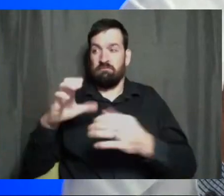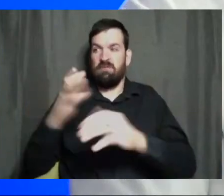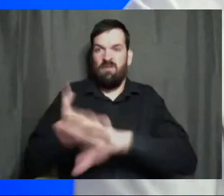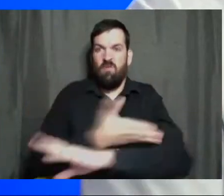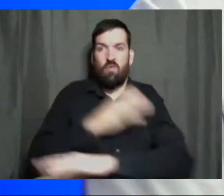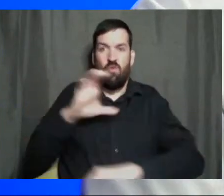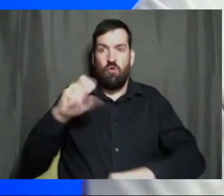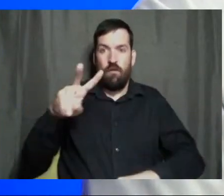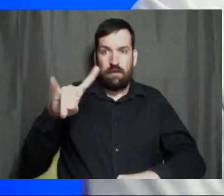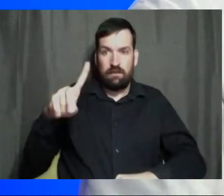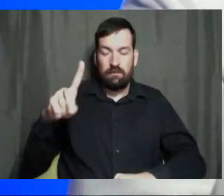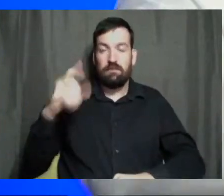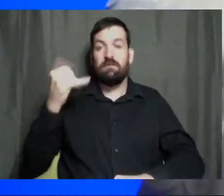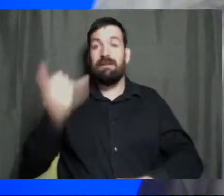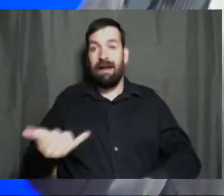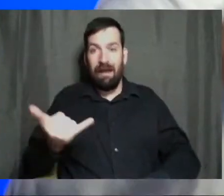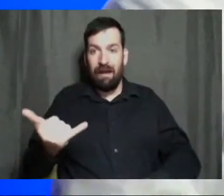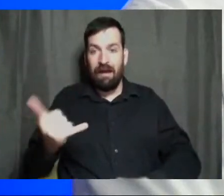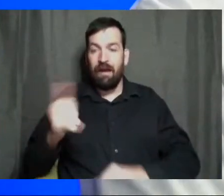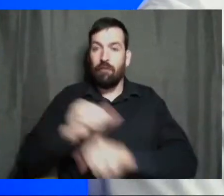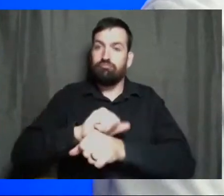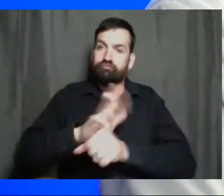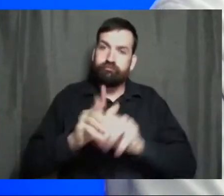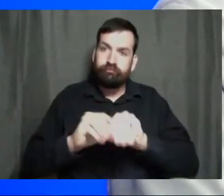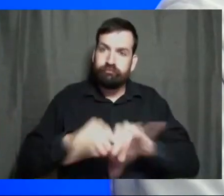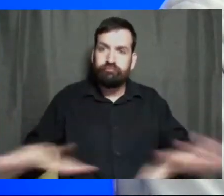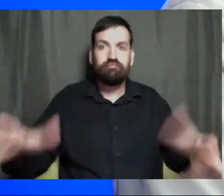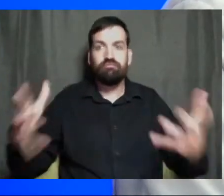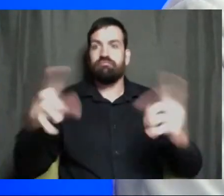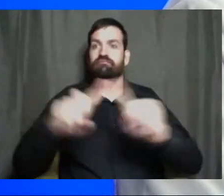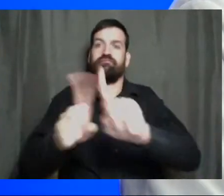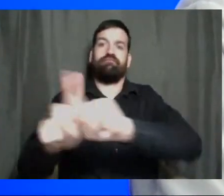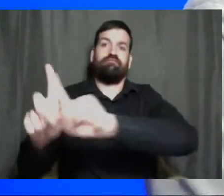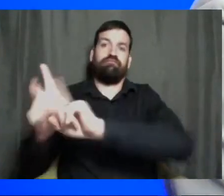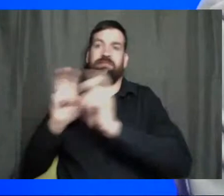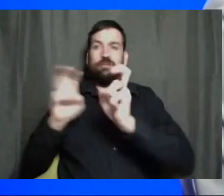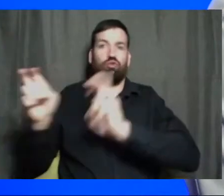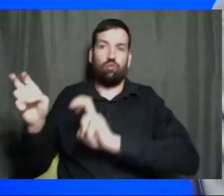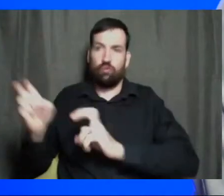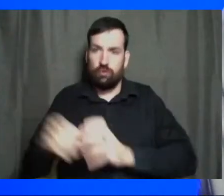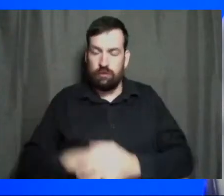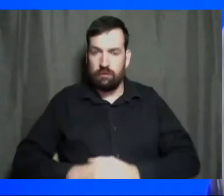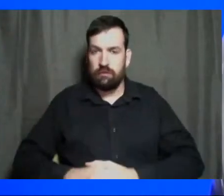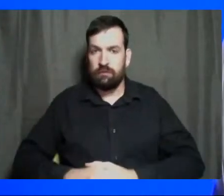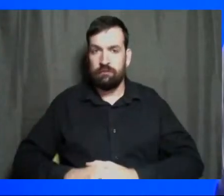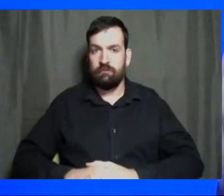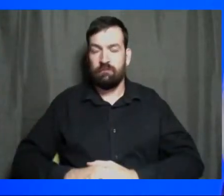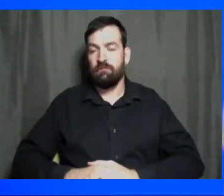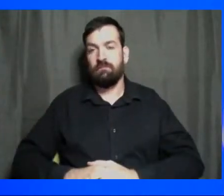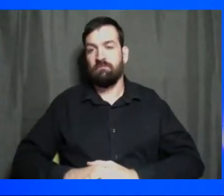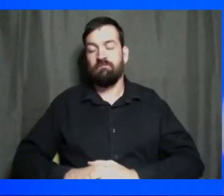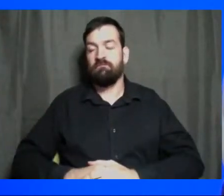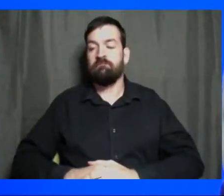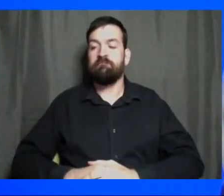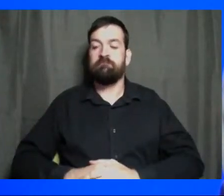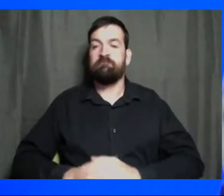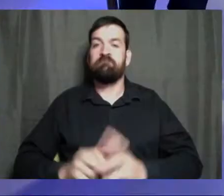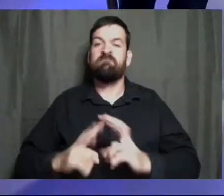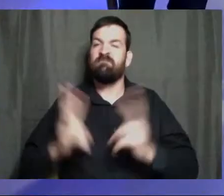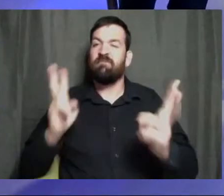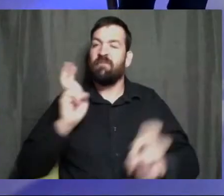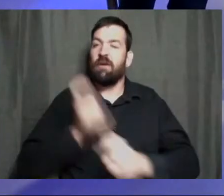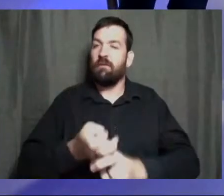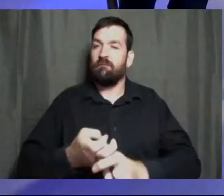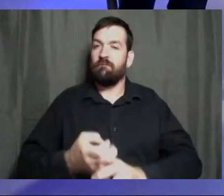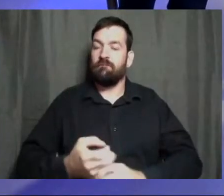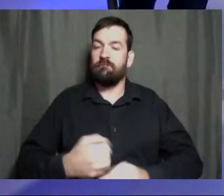this pandemic with all the other issues combined on top of it. So it's been very, very difficult for school nurses. Yeah, but